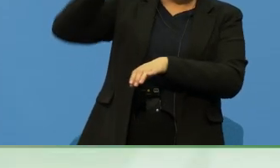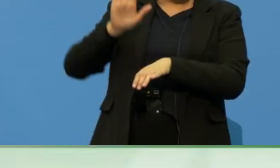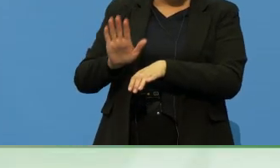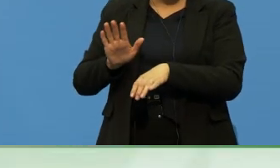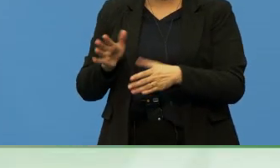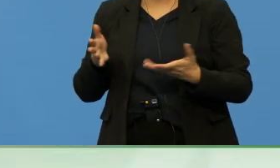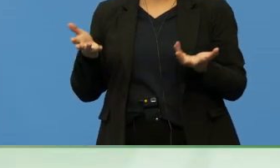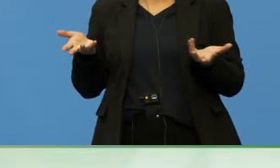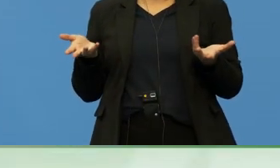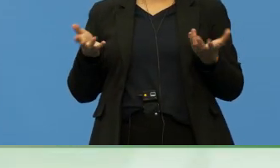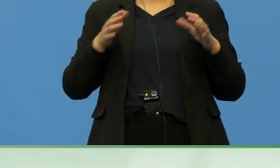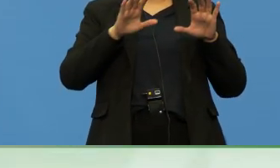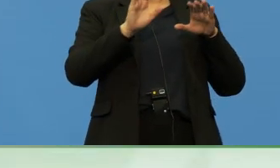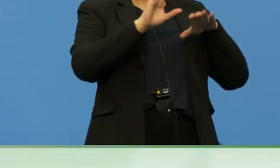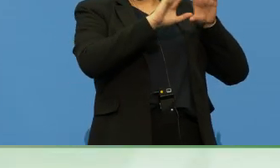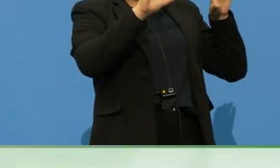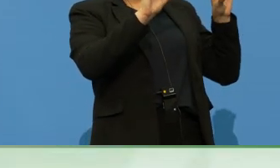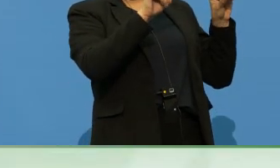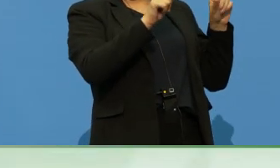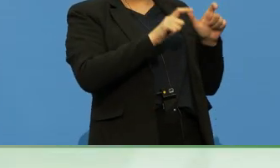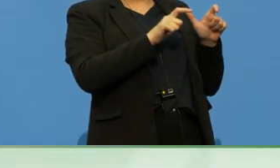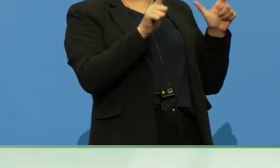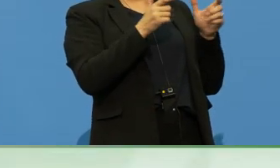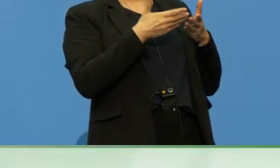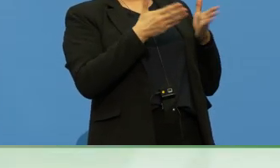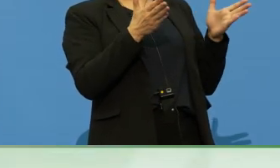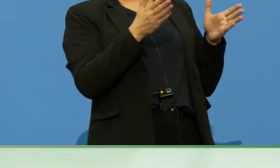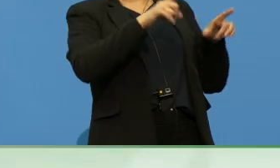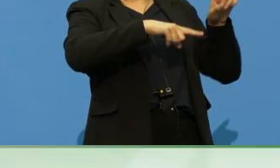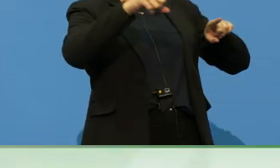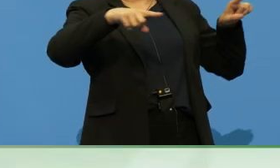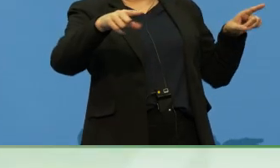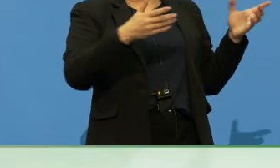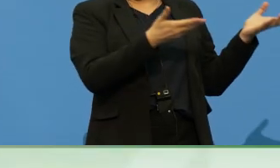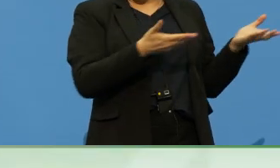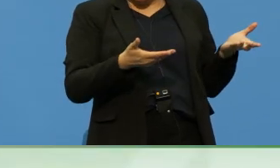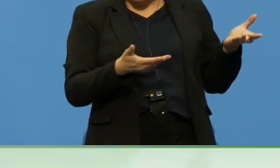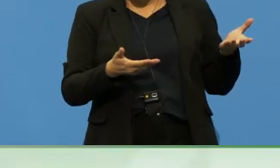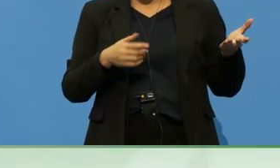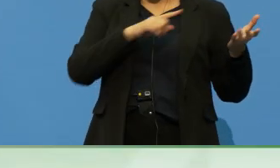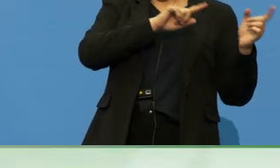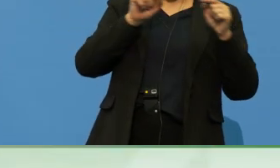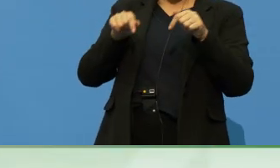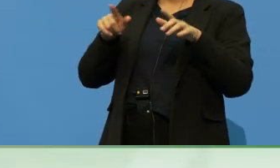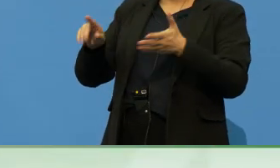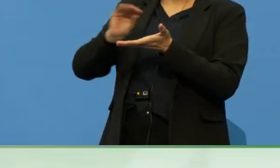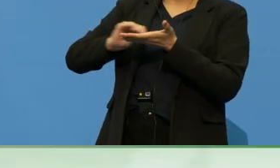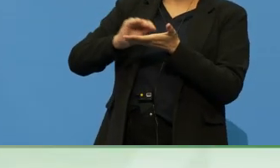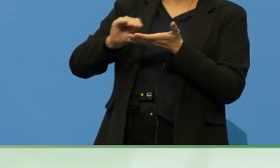of customers and employees of these companies who are operating in the commercial centers.